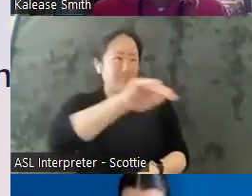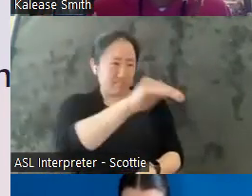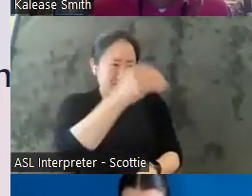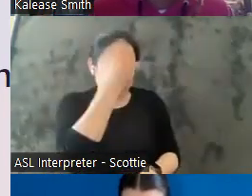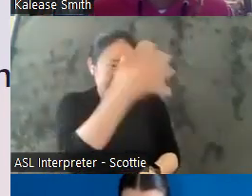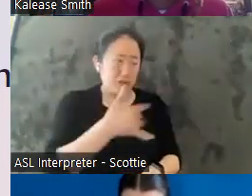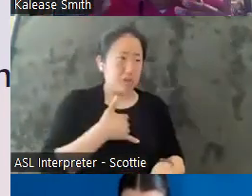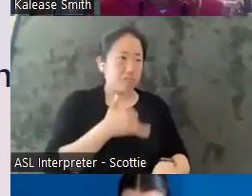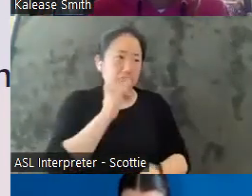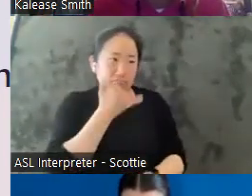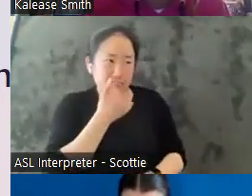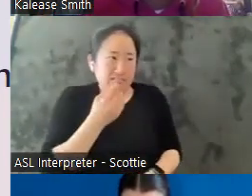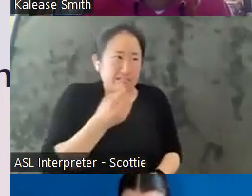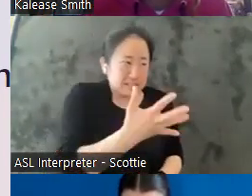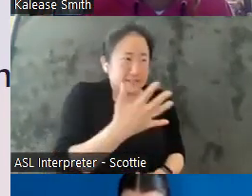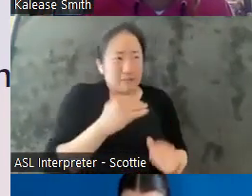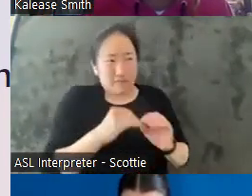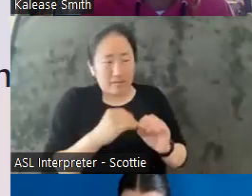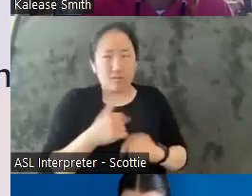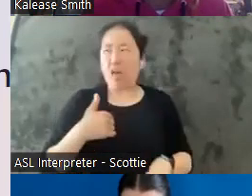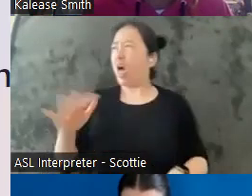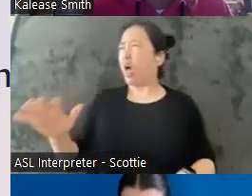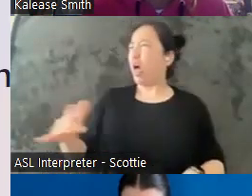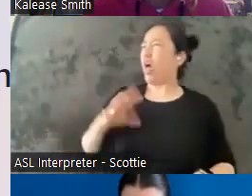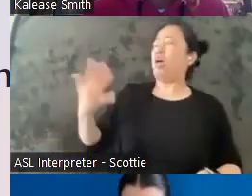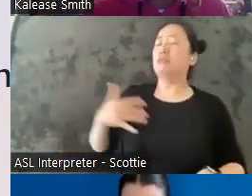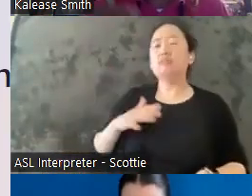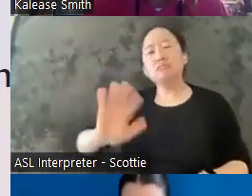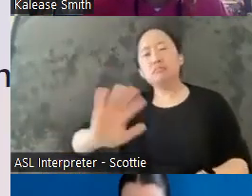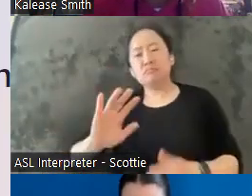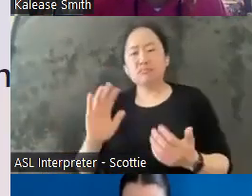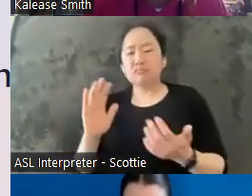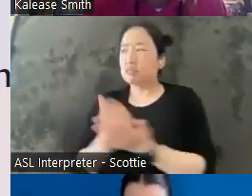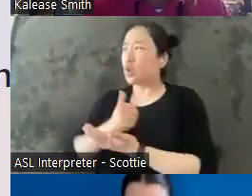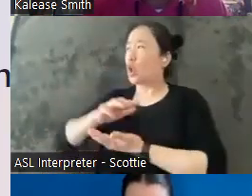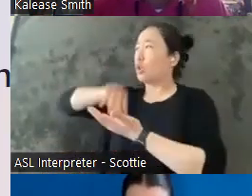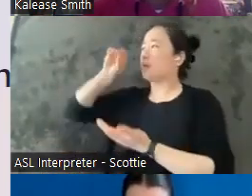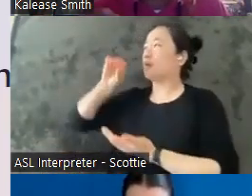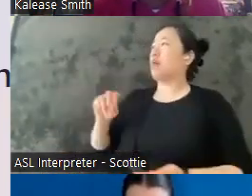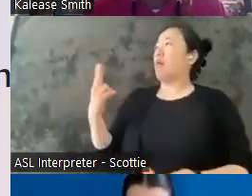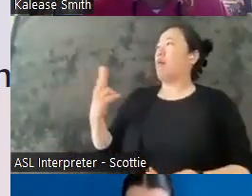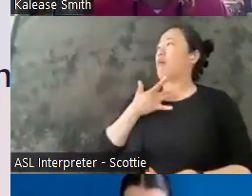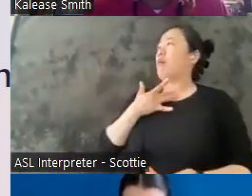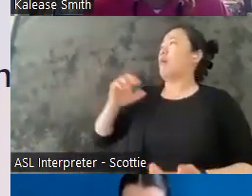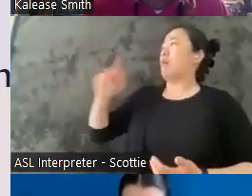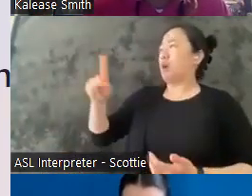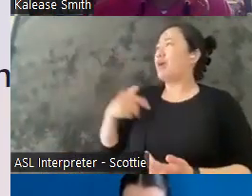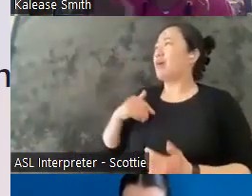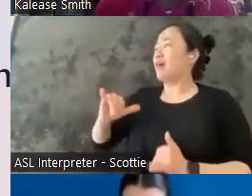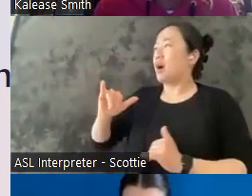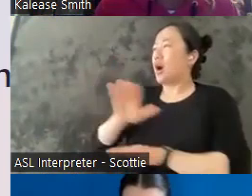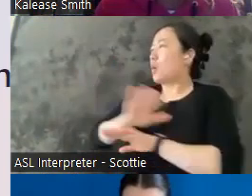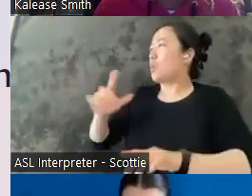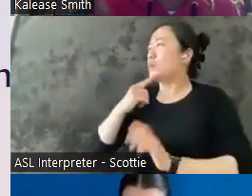don't take it as a negative, take it as a learning experience. And oh, you know what, I shouldn't have said that. I'm not going to say that next time. I'm